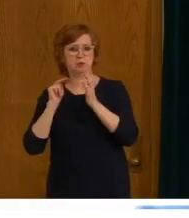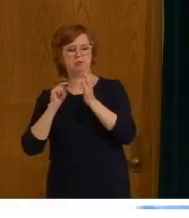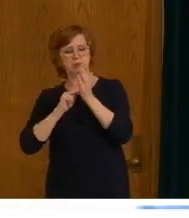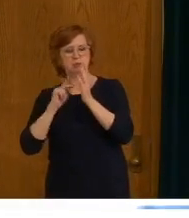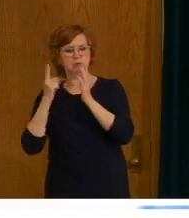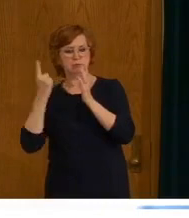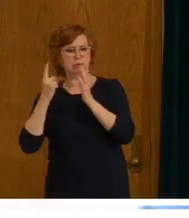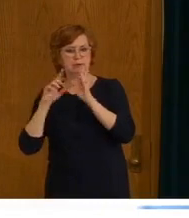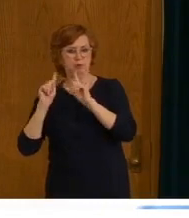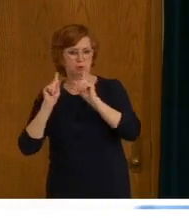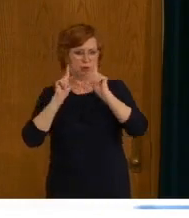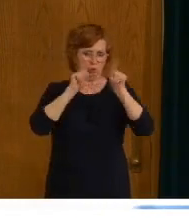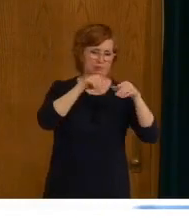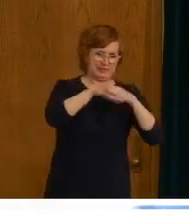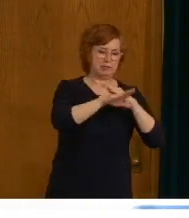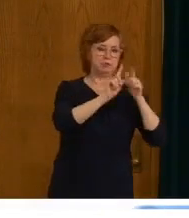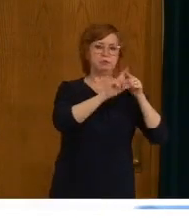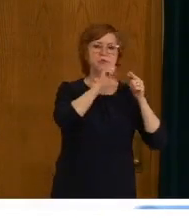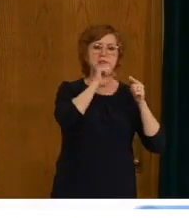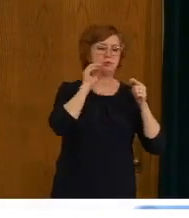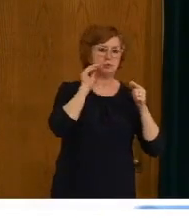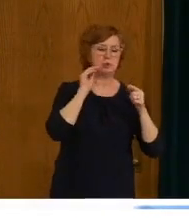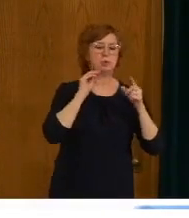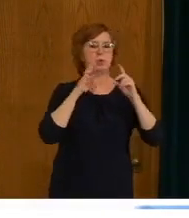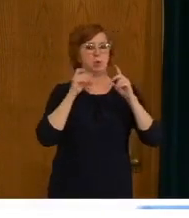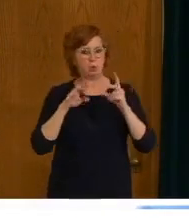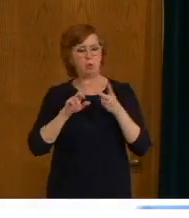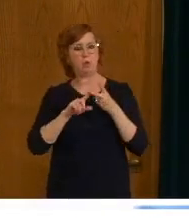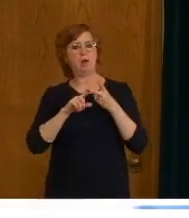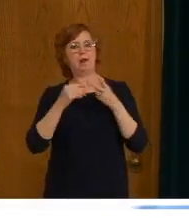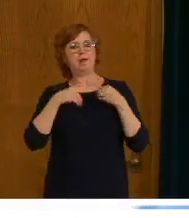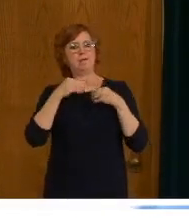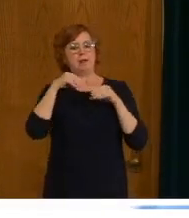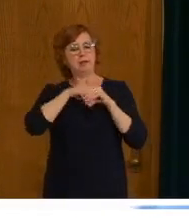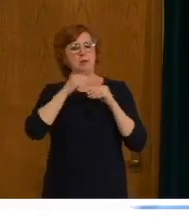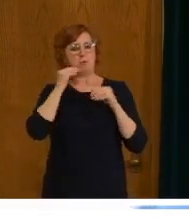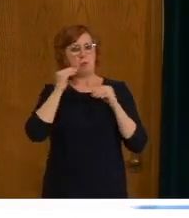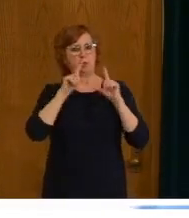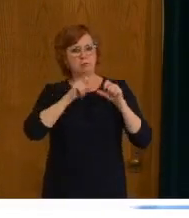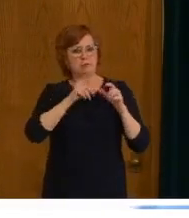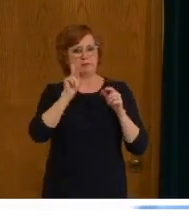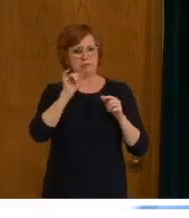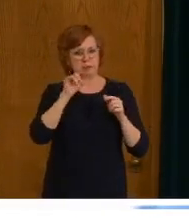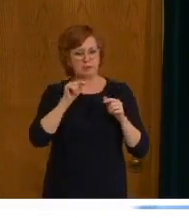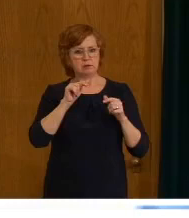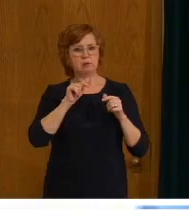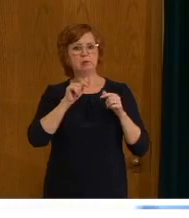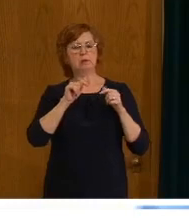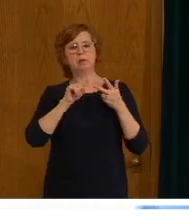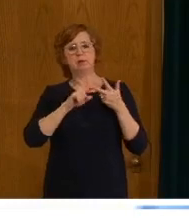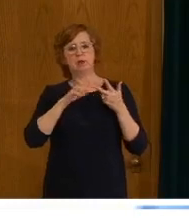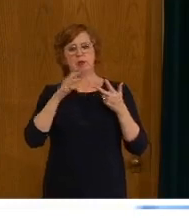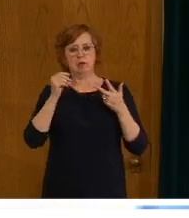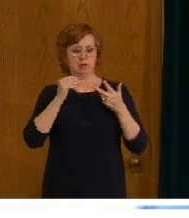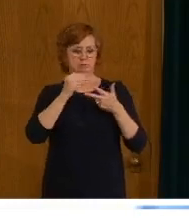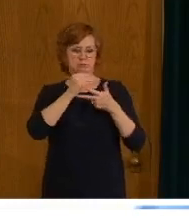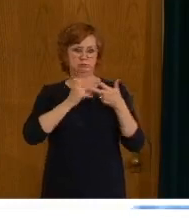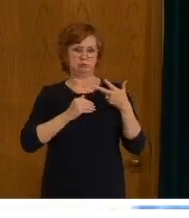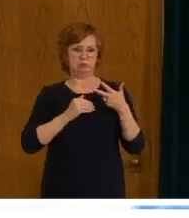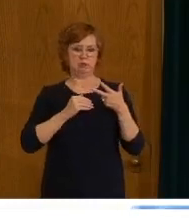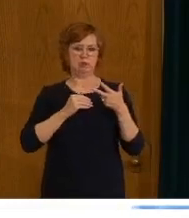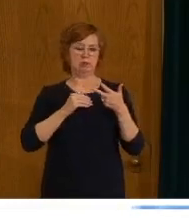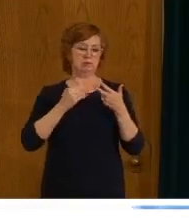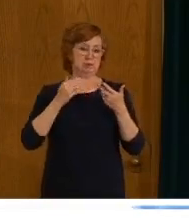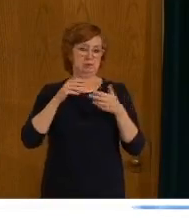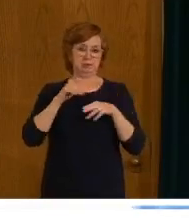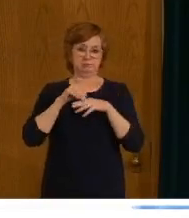long as there's a global pandemic. And then, of course, through lab-based testing, the ability to do whole genome sequencing,